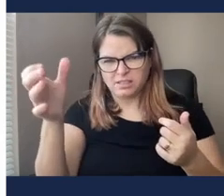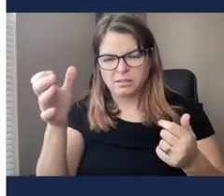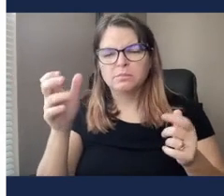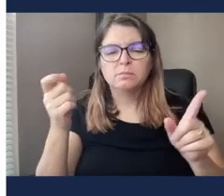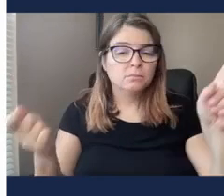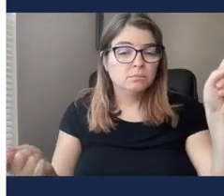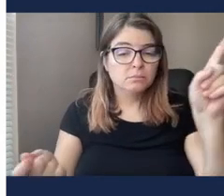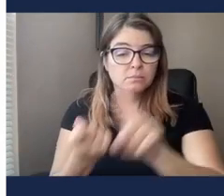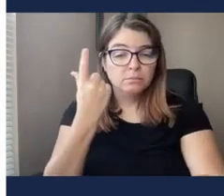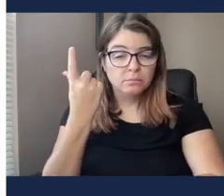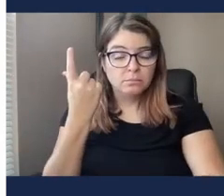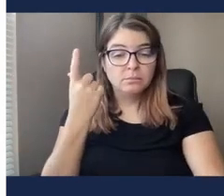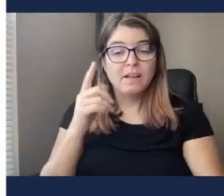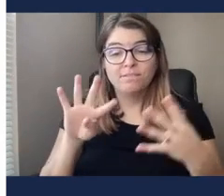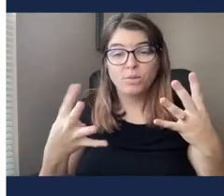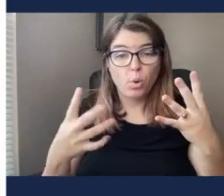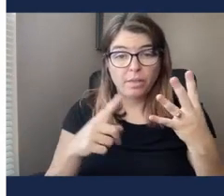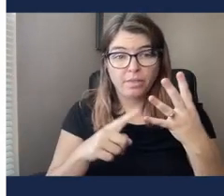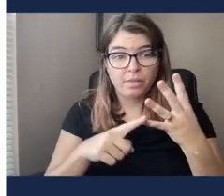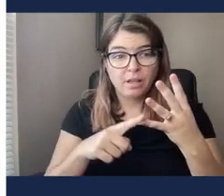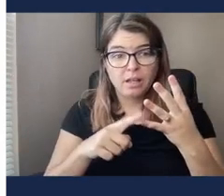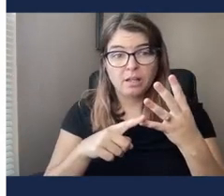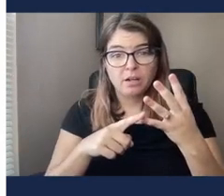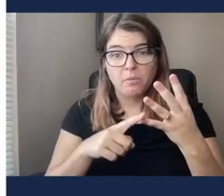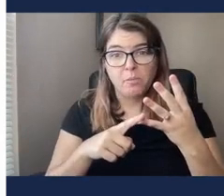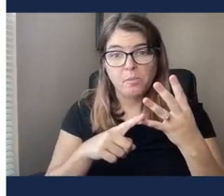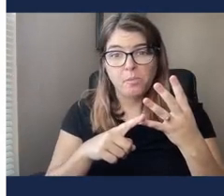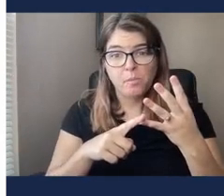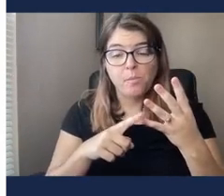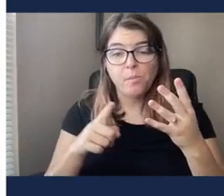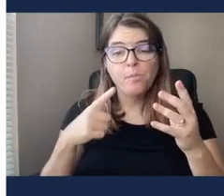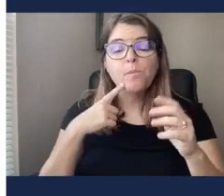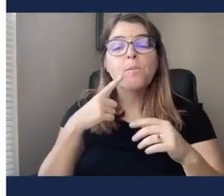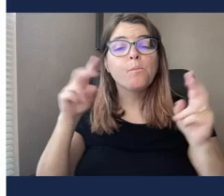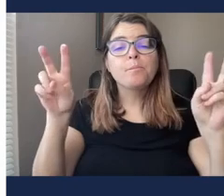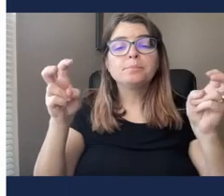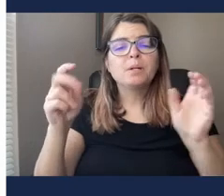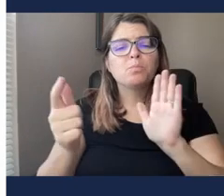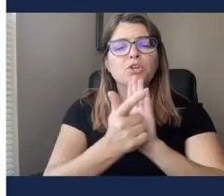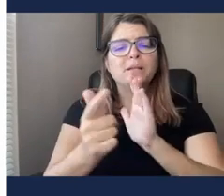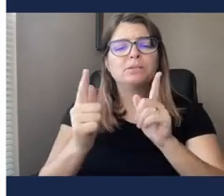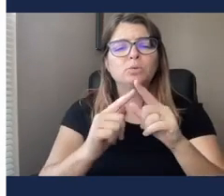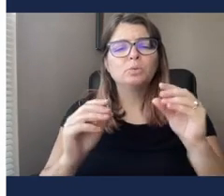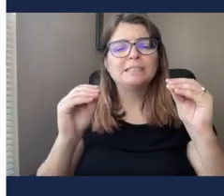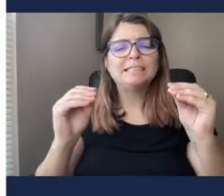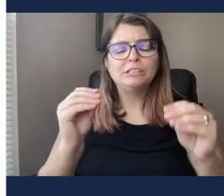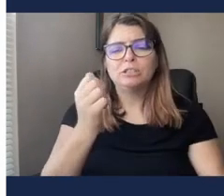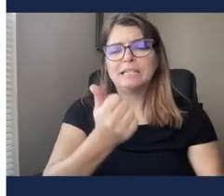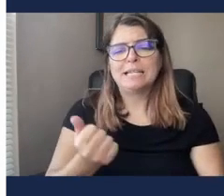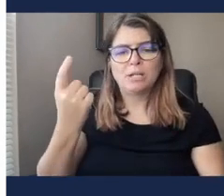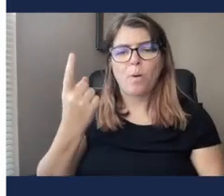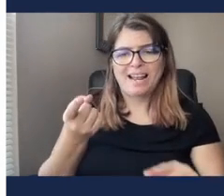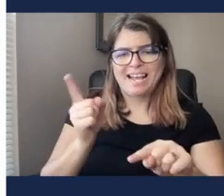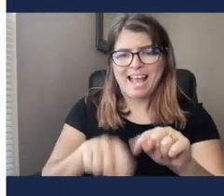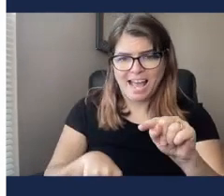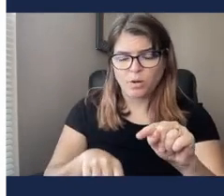nonsensical. The fourth one, which often is the fourth one, it says that it's prohibited to teach that anyone cannot or should